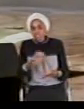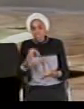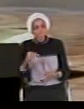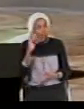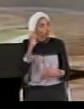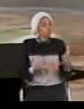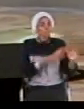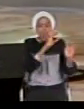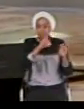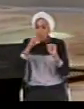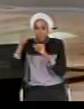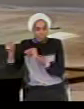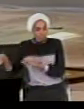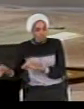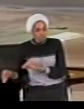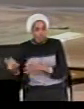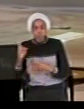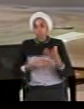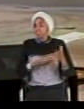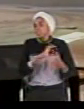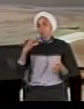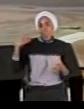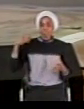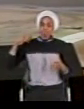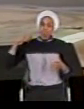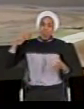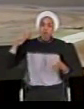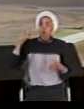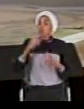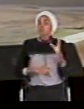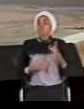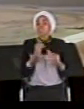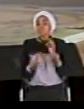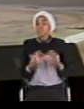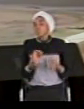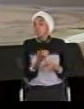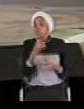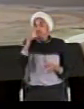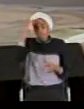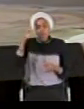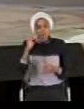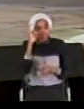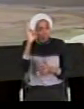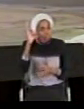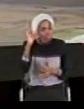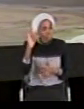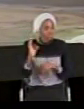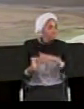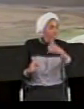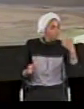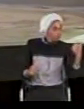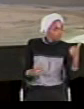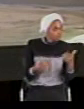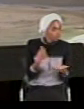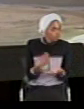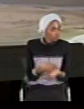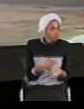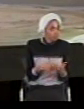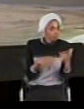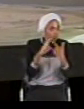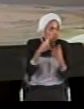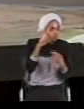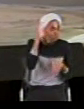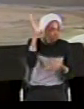whatever status, if any man preach any other gospel unto you than that